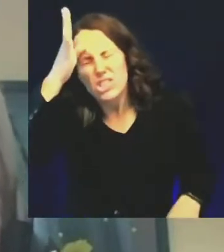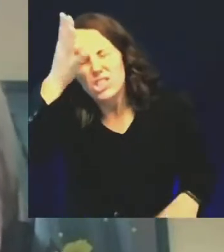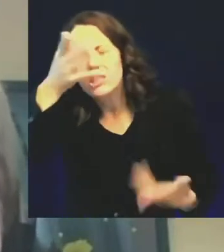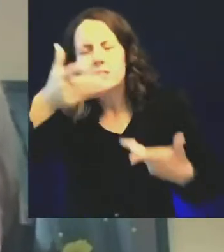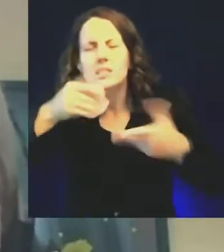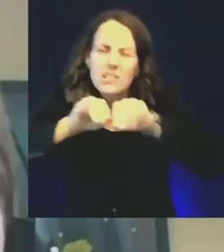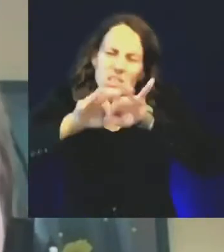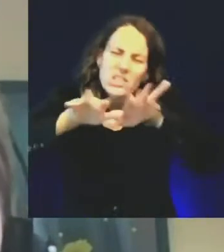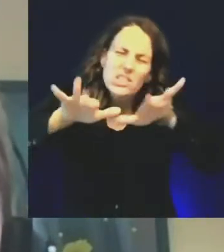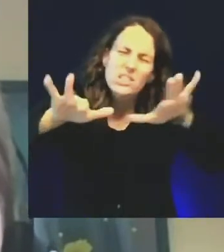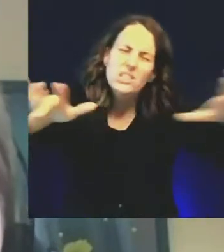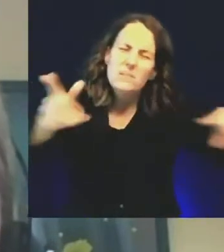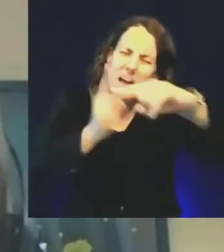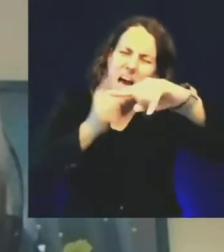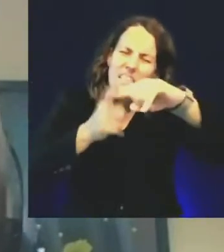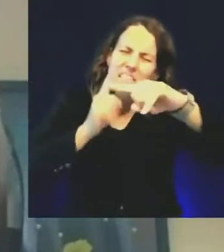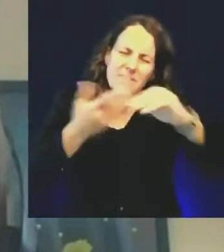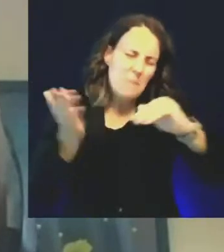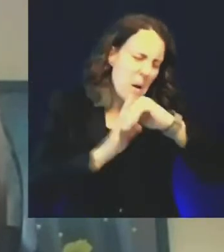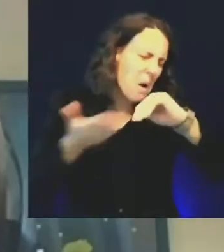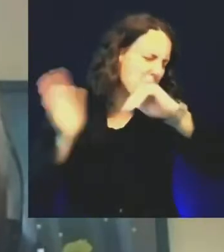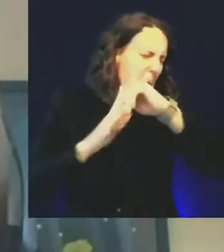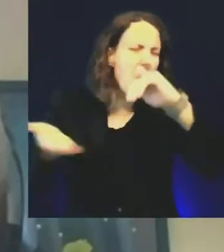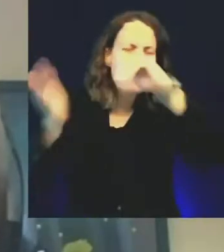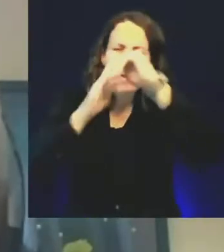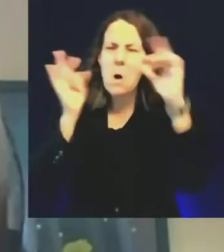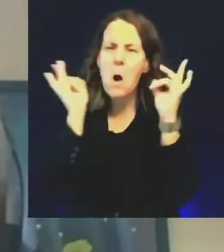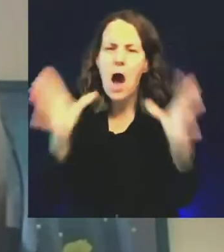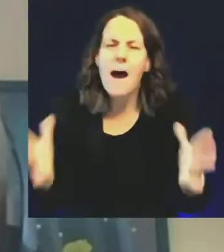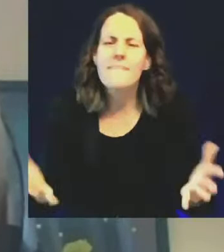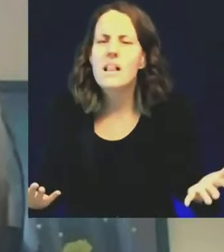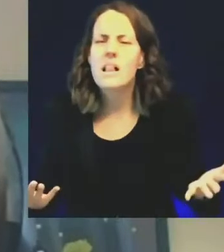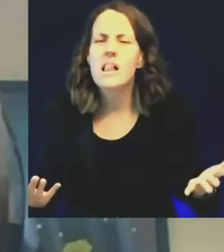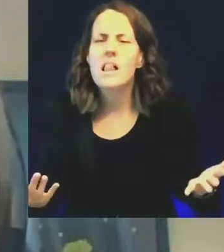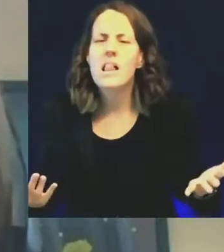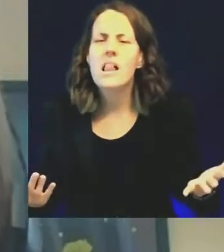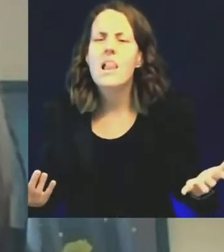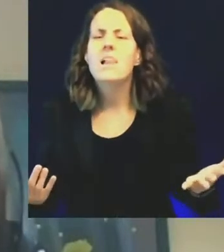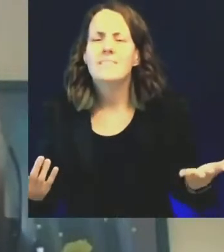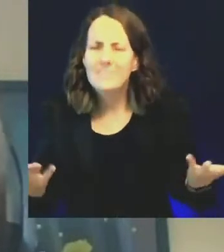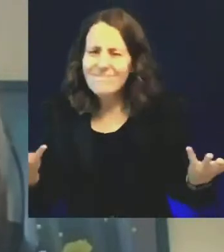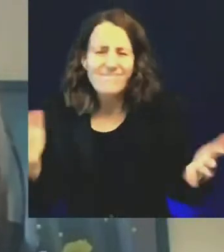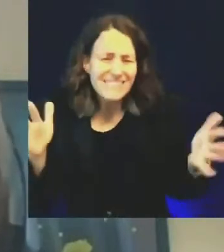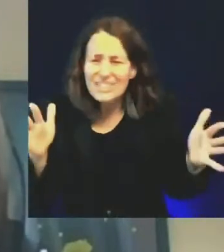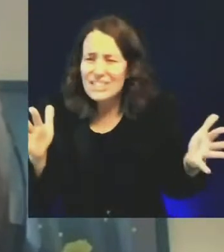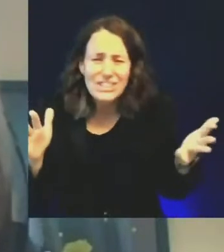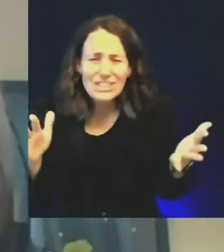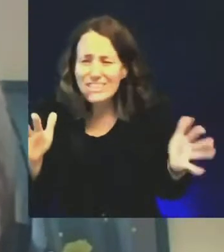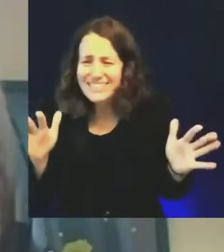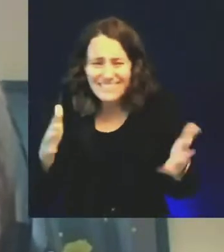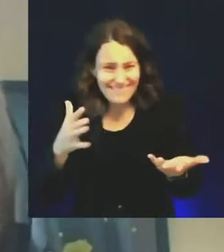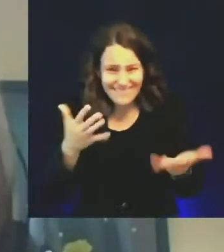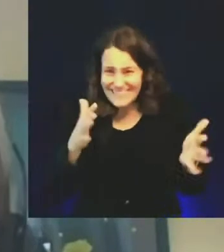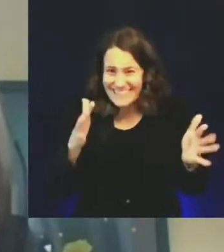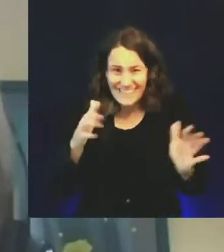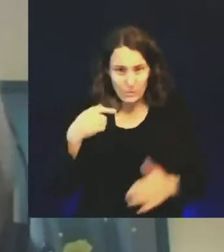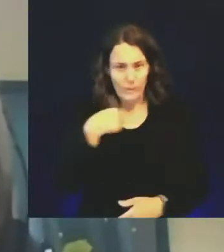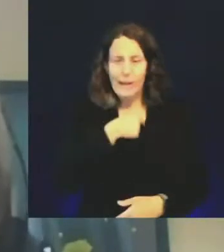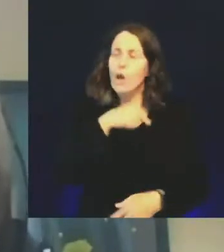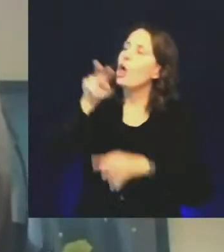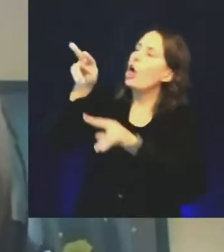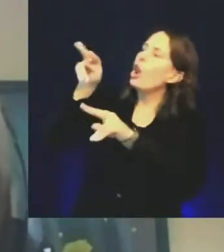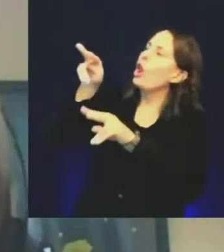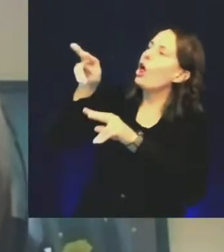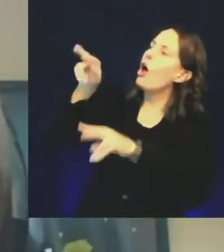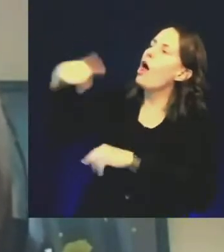incredibly important that we learn that what we see happening other places is going to affect us unless